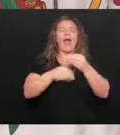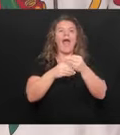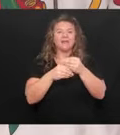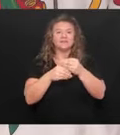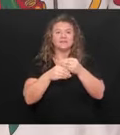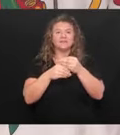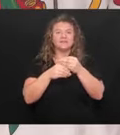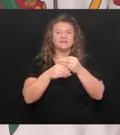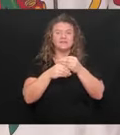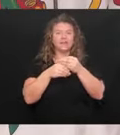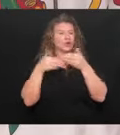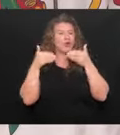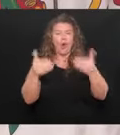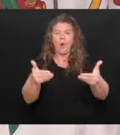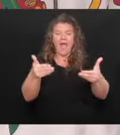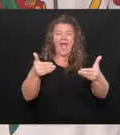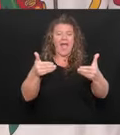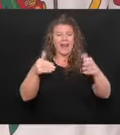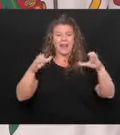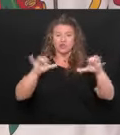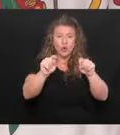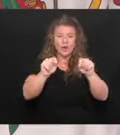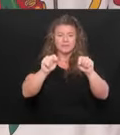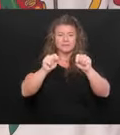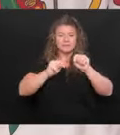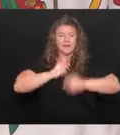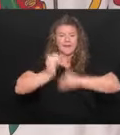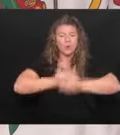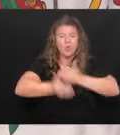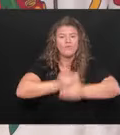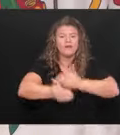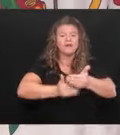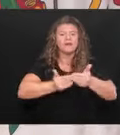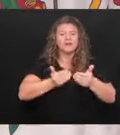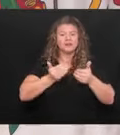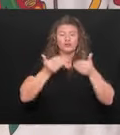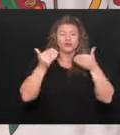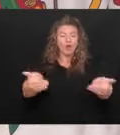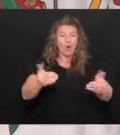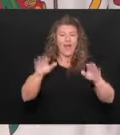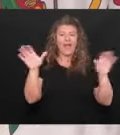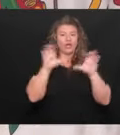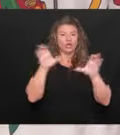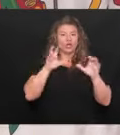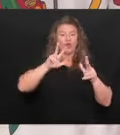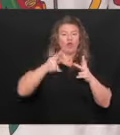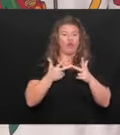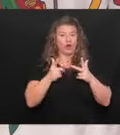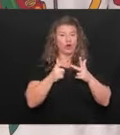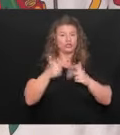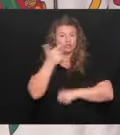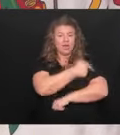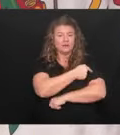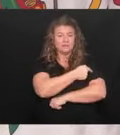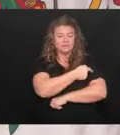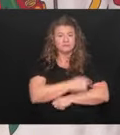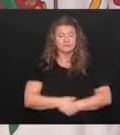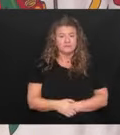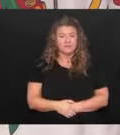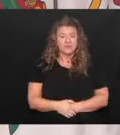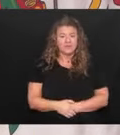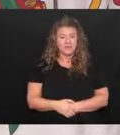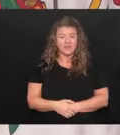to drop the hammer and move to start vaccinating people and giving people their booster shots. I